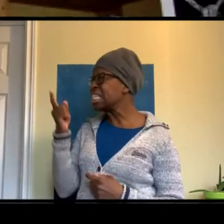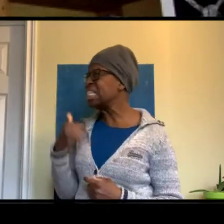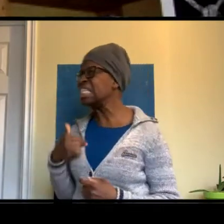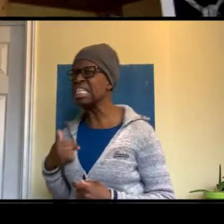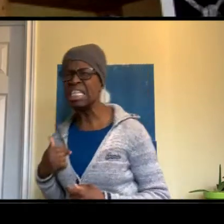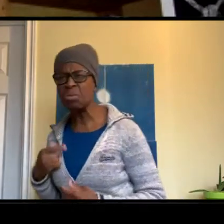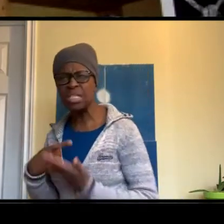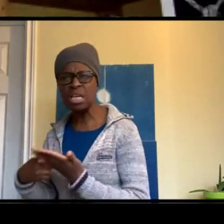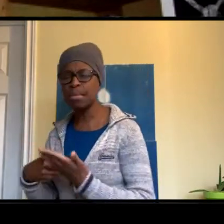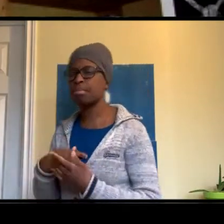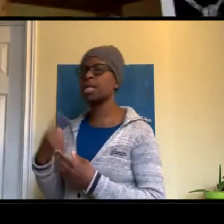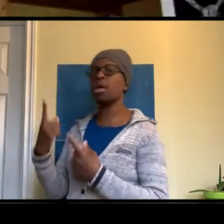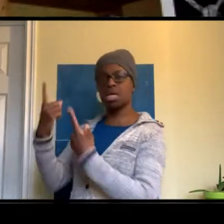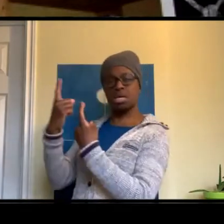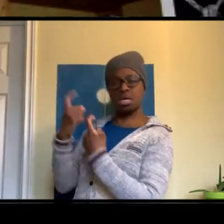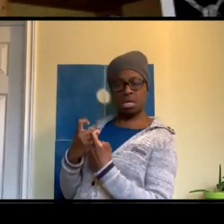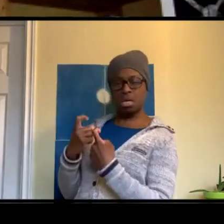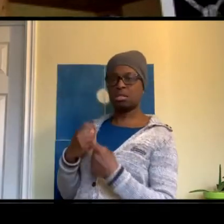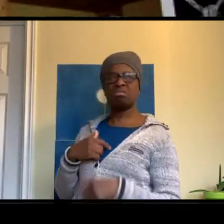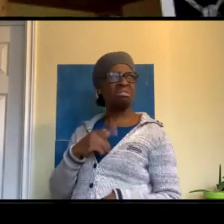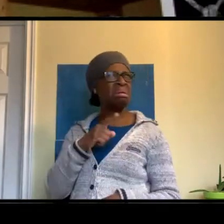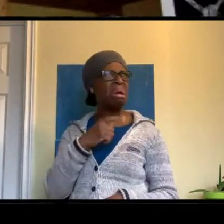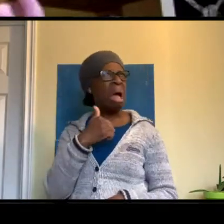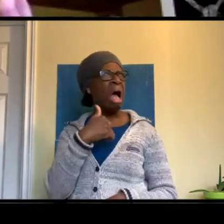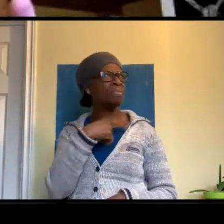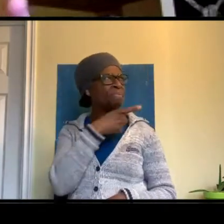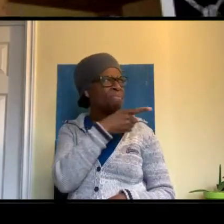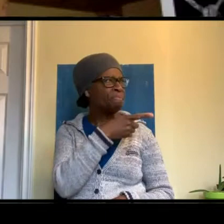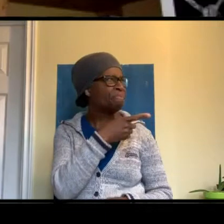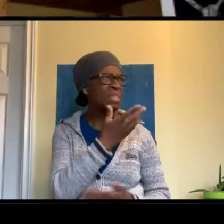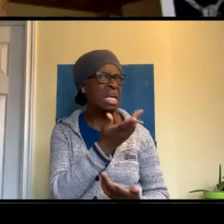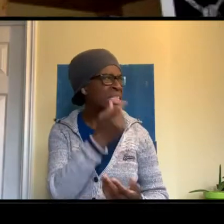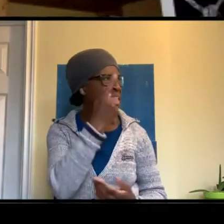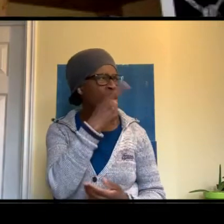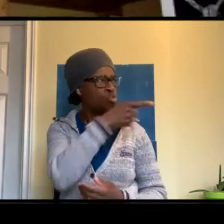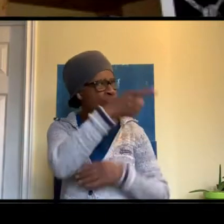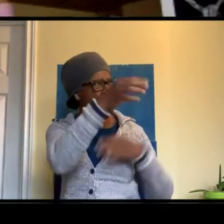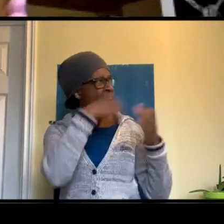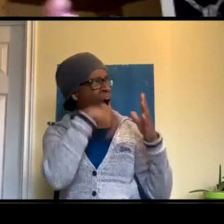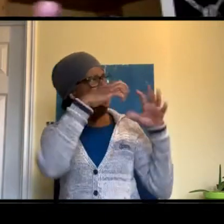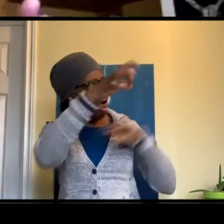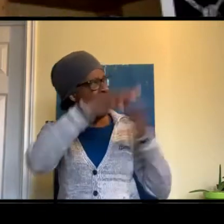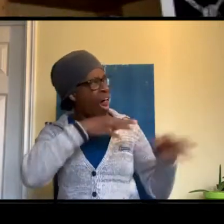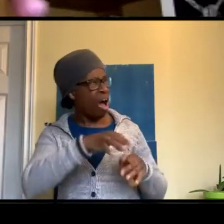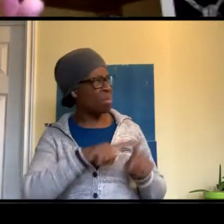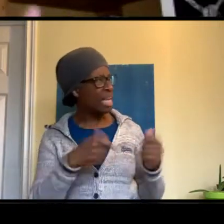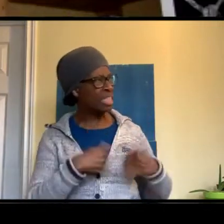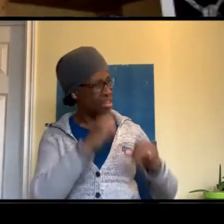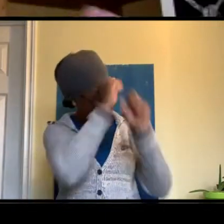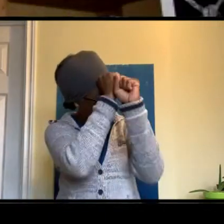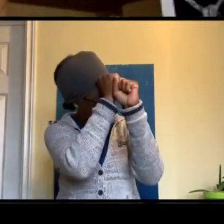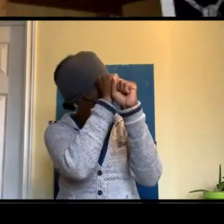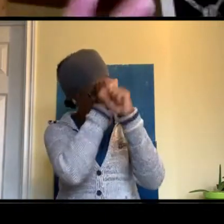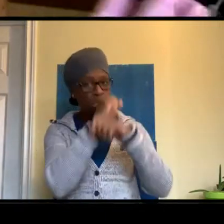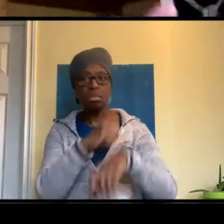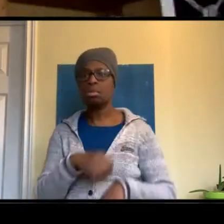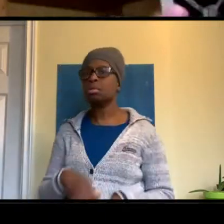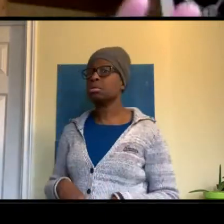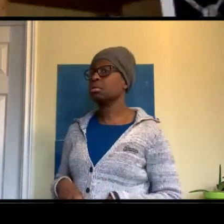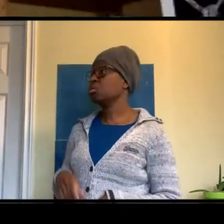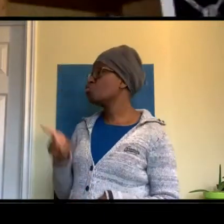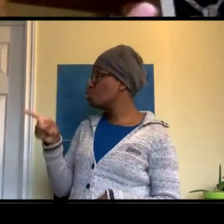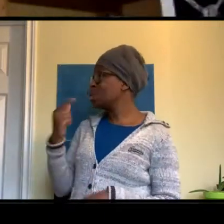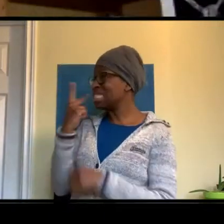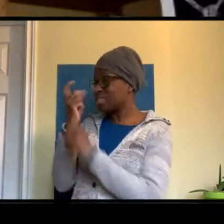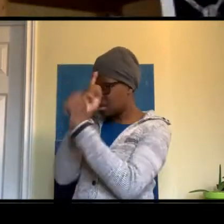visual in your mind when I'm telling you about my project? What are you seeing? And they say, oh, well, you described this and I'm seeing a